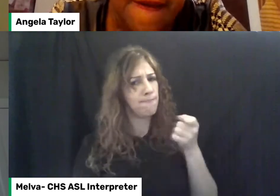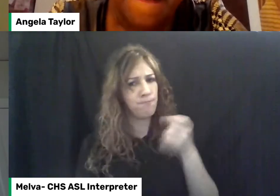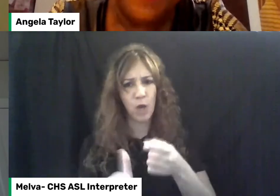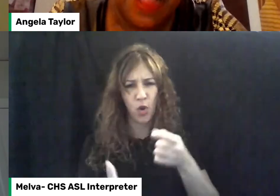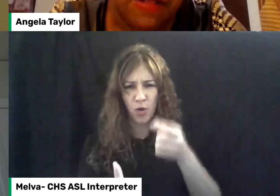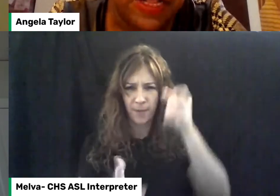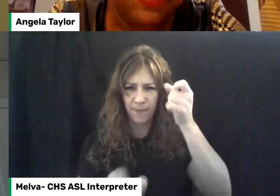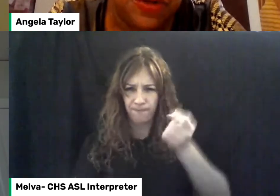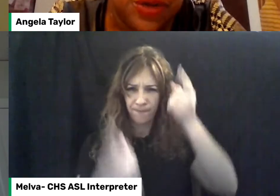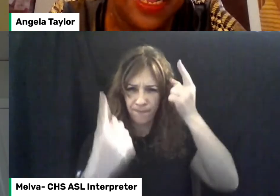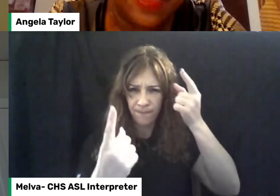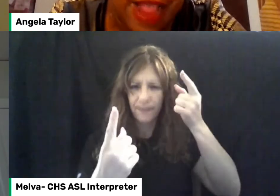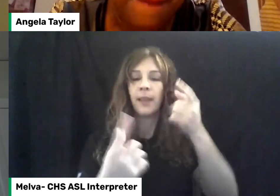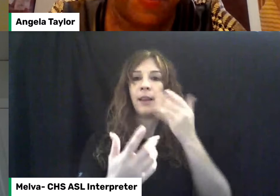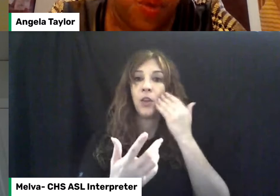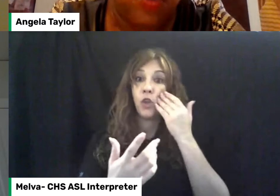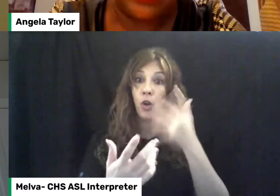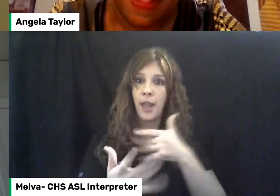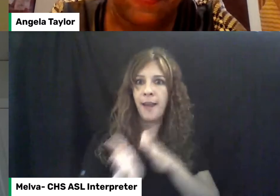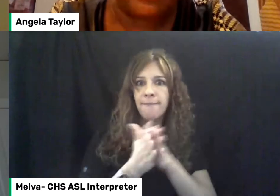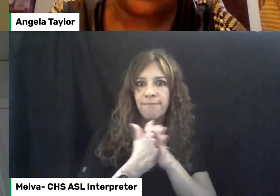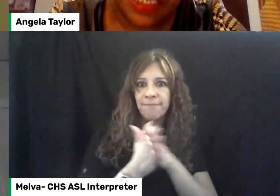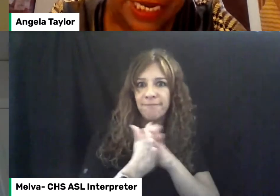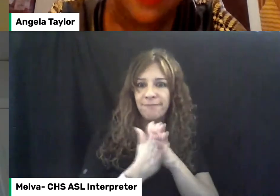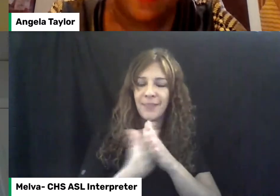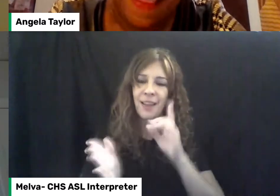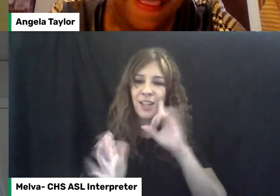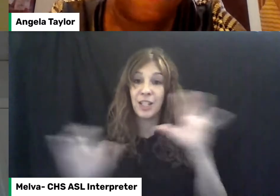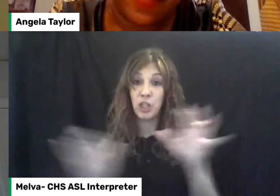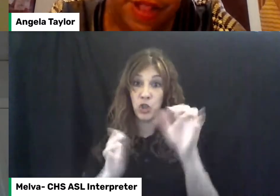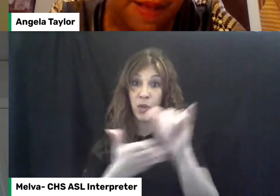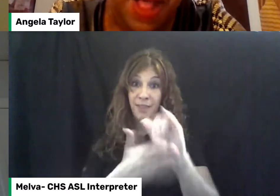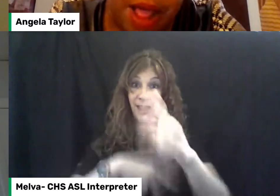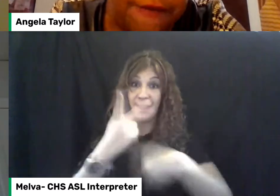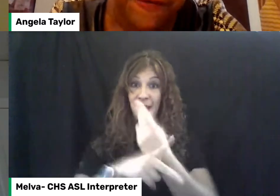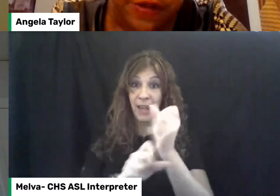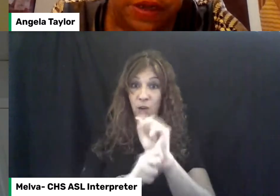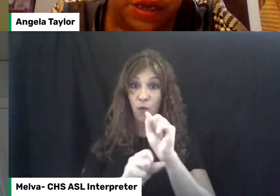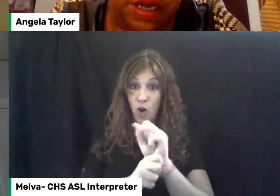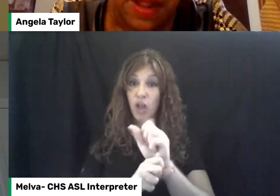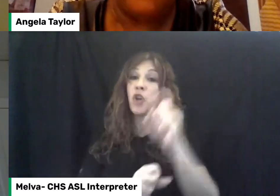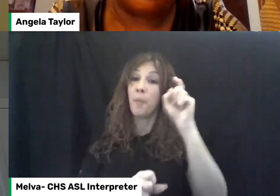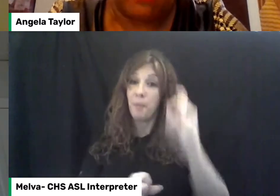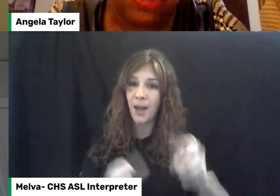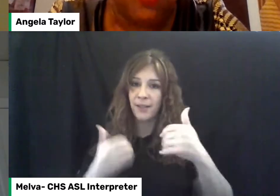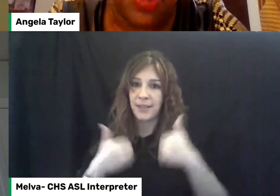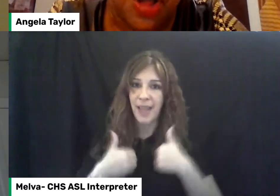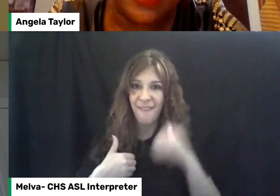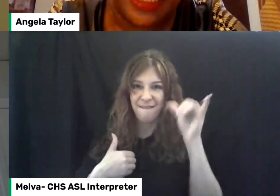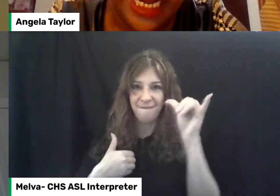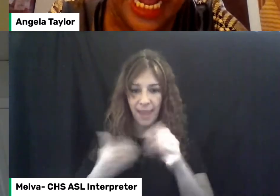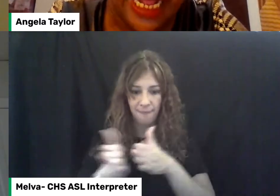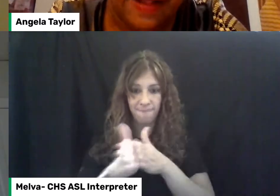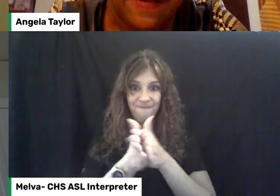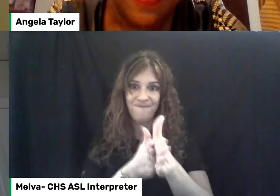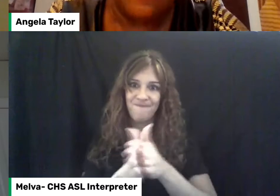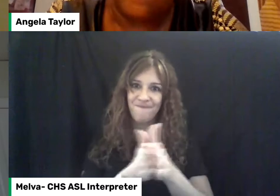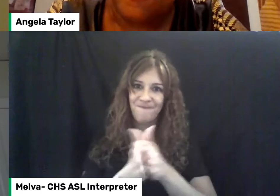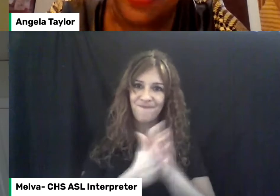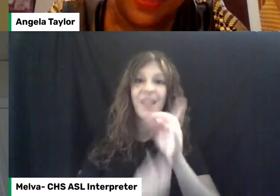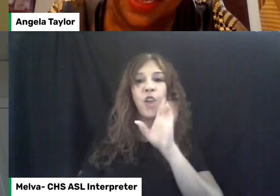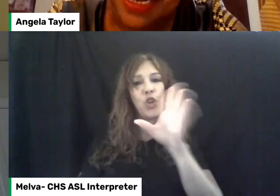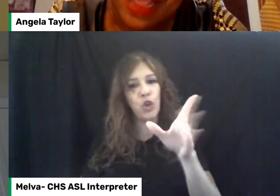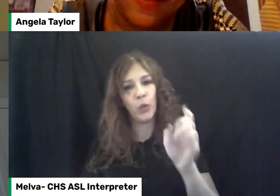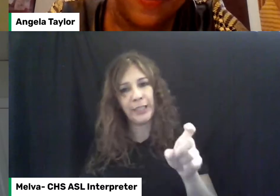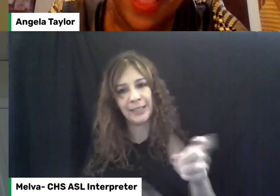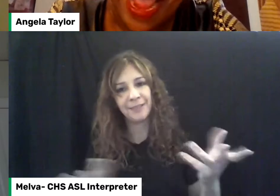passion. Because in doing this type of work, that's what you need to have some of, because you're gonna need it.